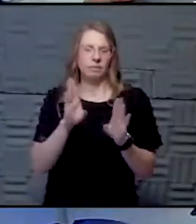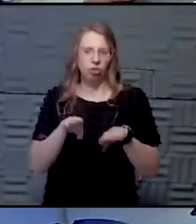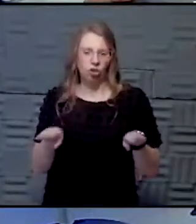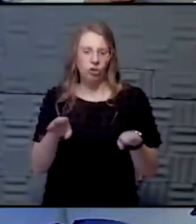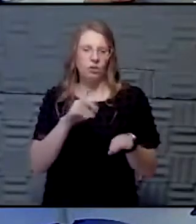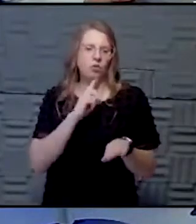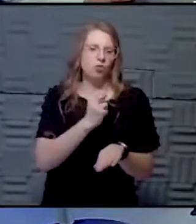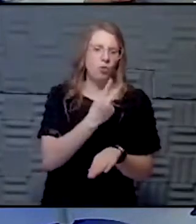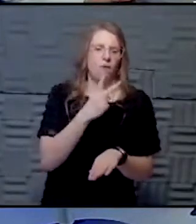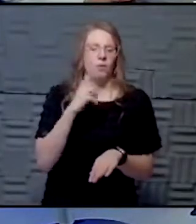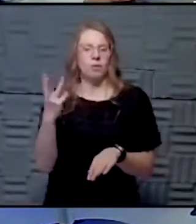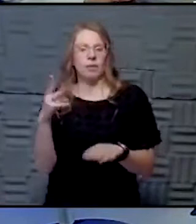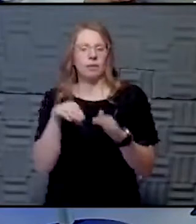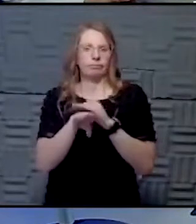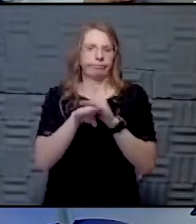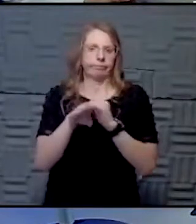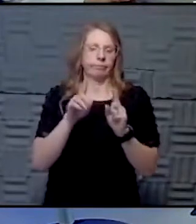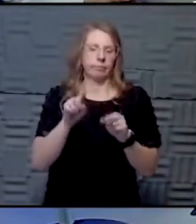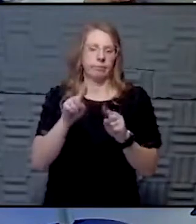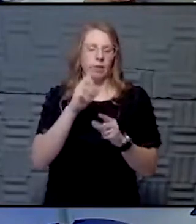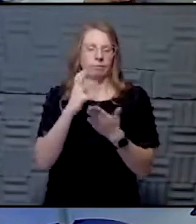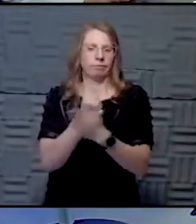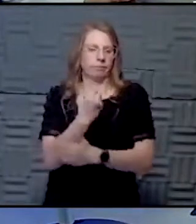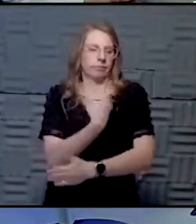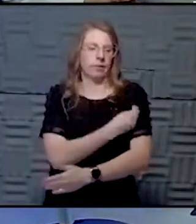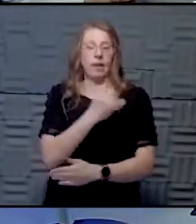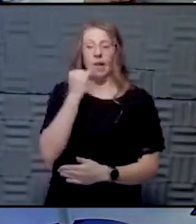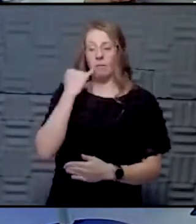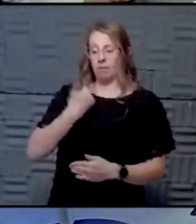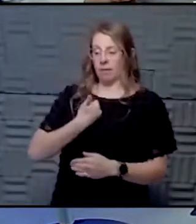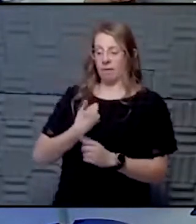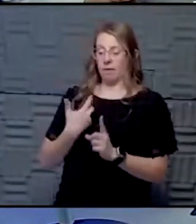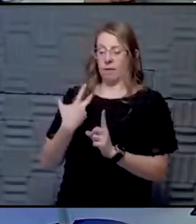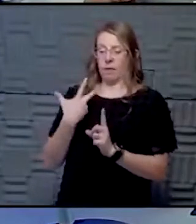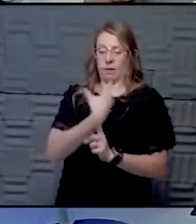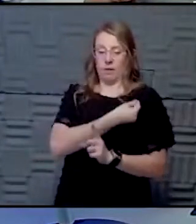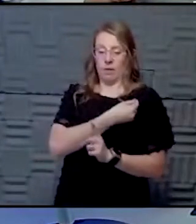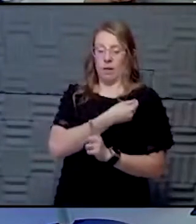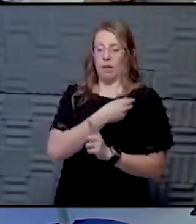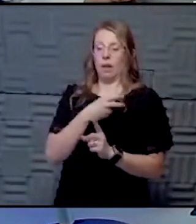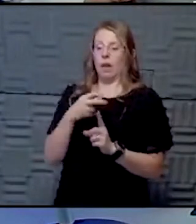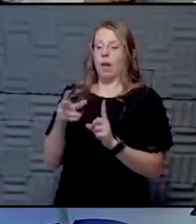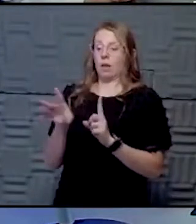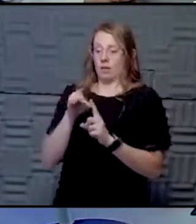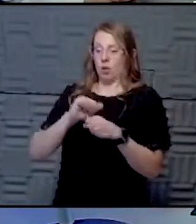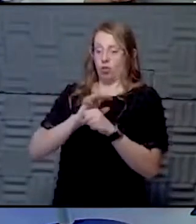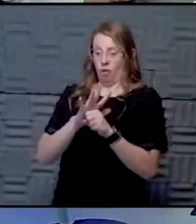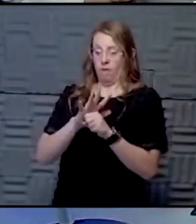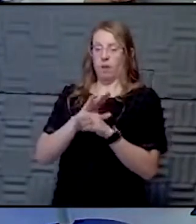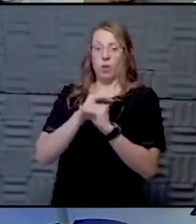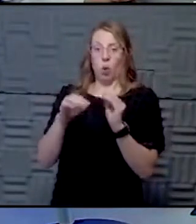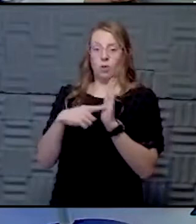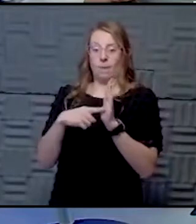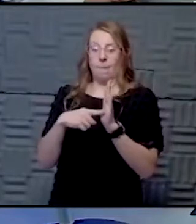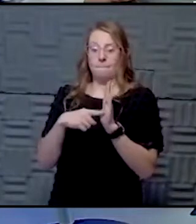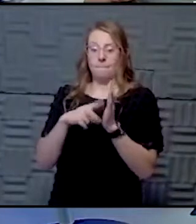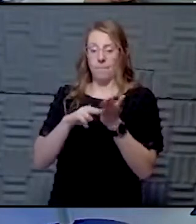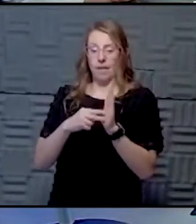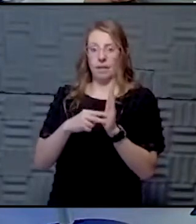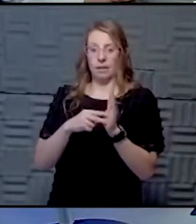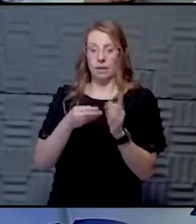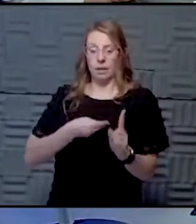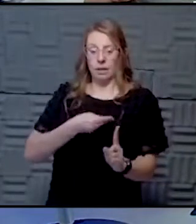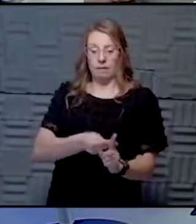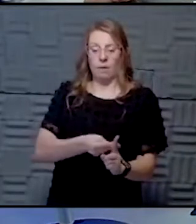Great. Okay, so Linda says, I am vaccinated, but if I get COVID and I am asymptomatic, what are the chances I can give it to my 5 and